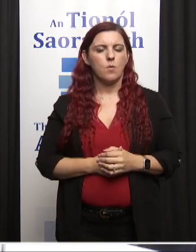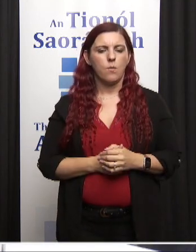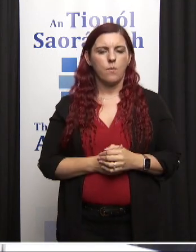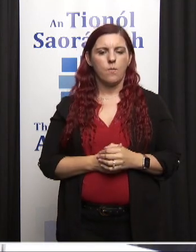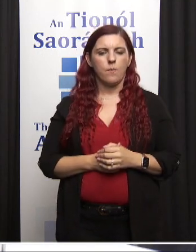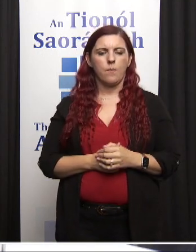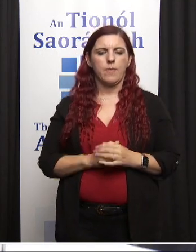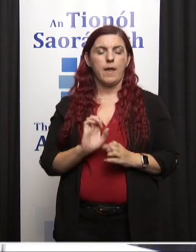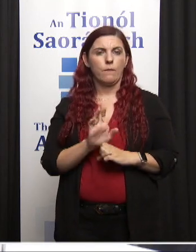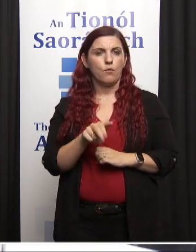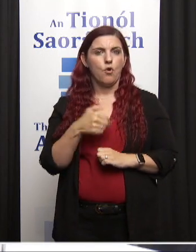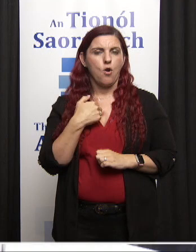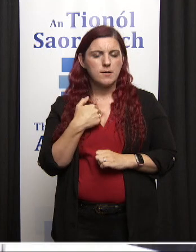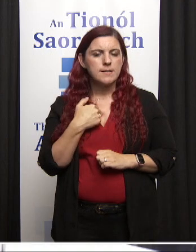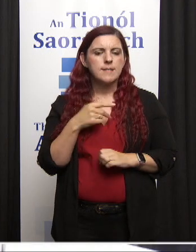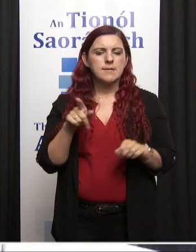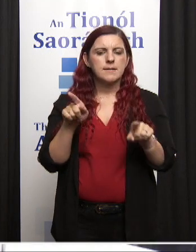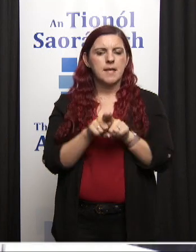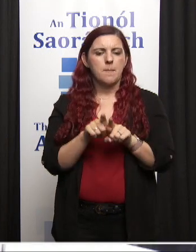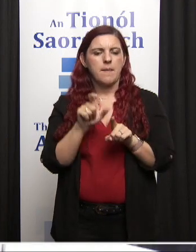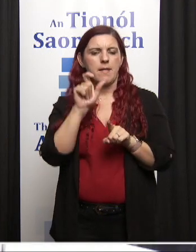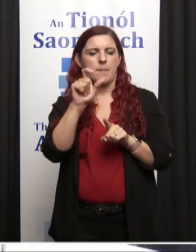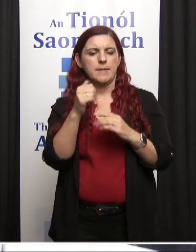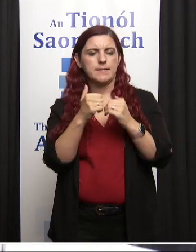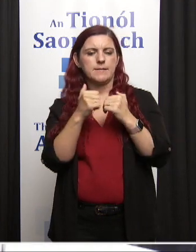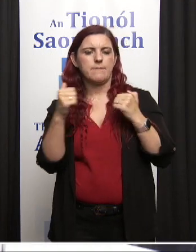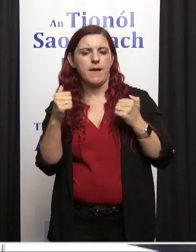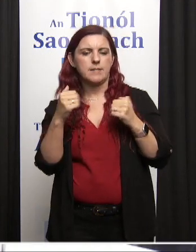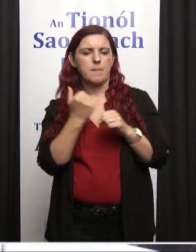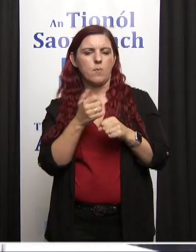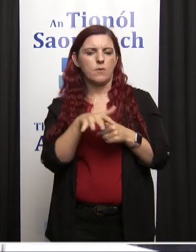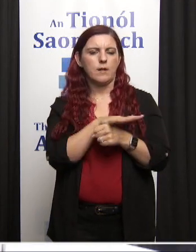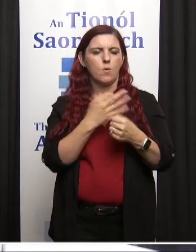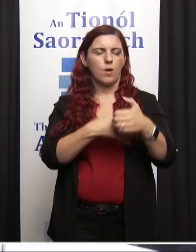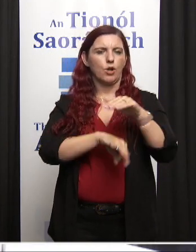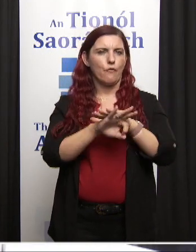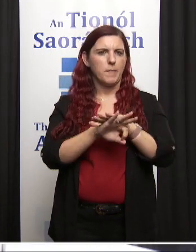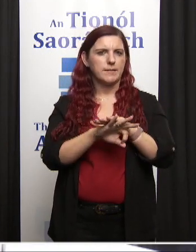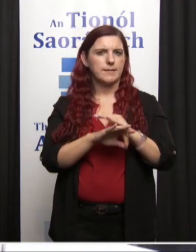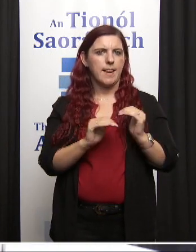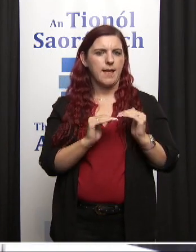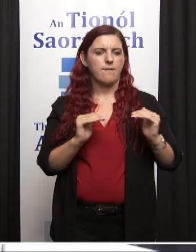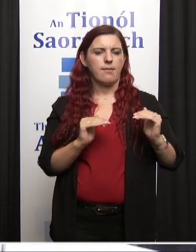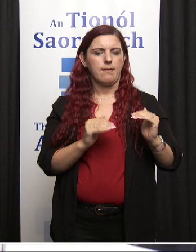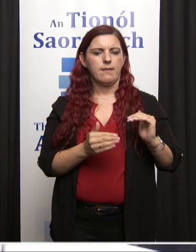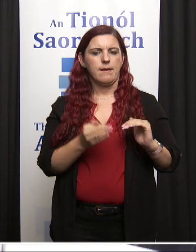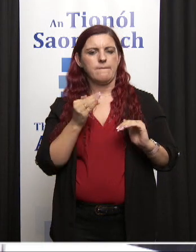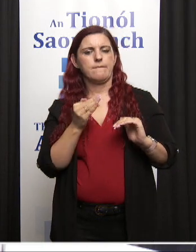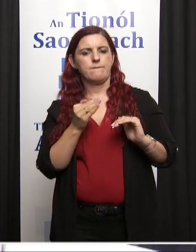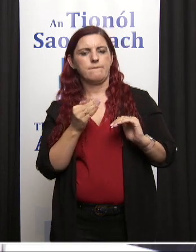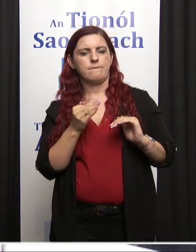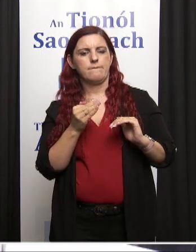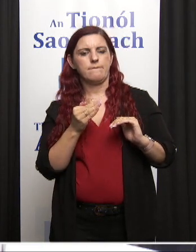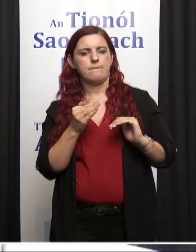then for us, there is a big divide at the local government level as to whether or not it's the